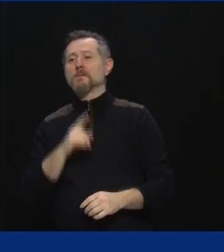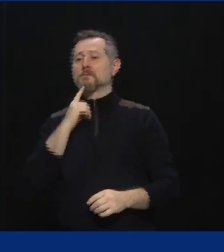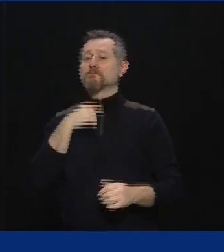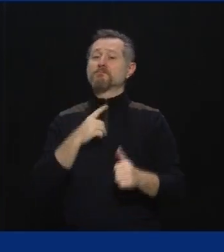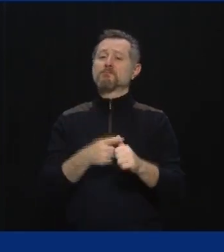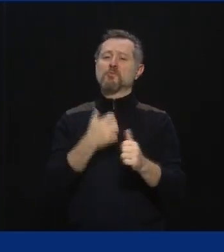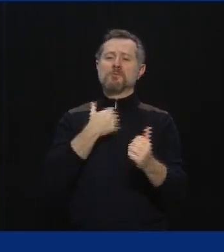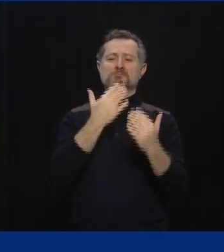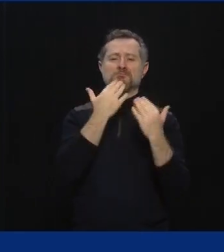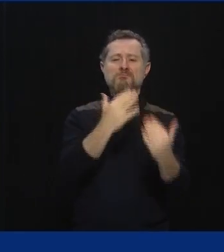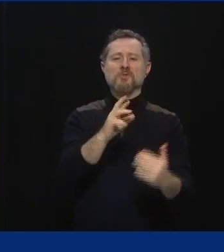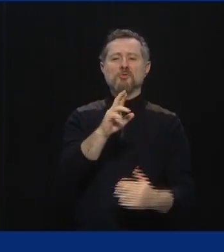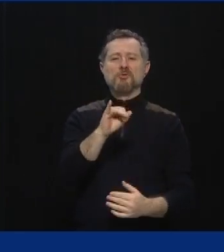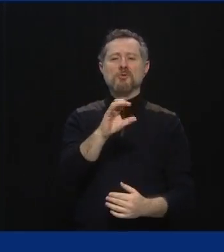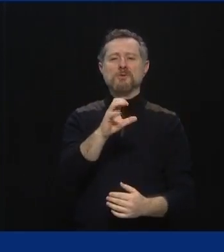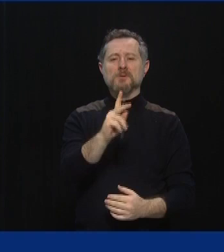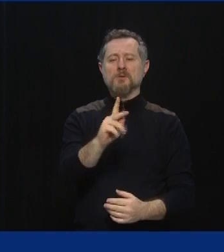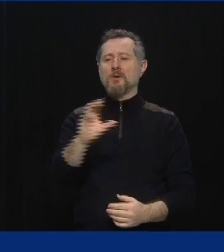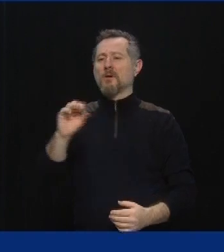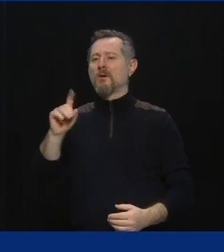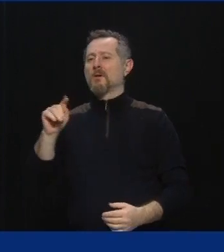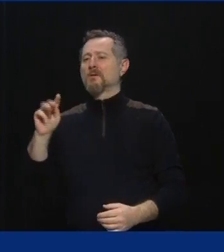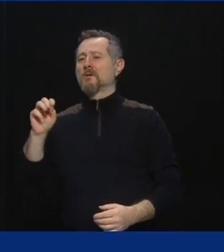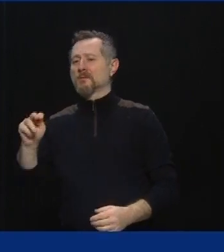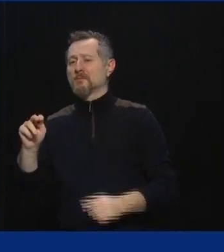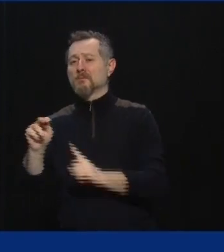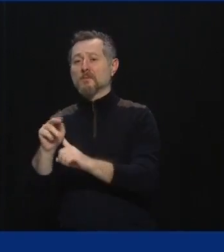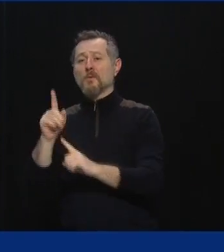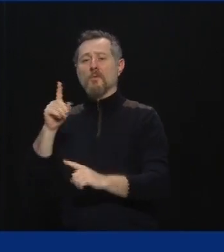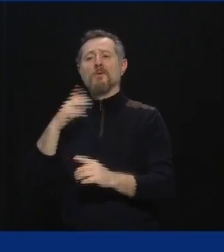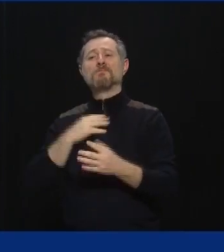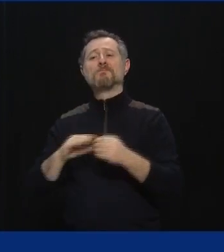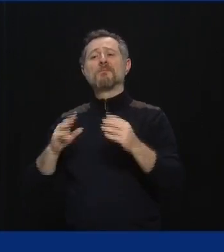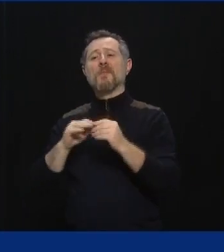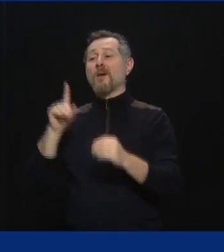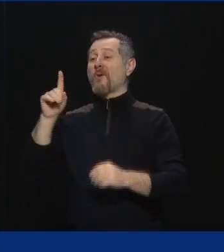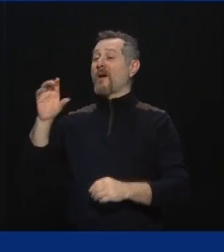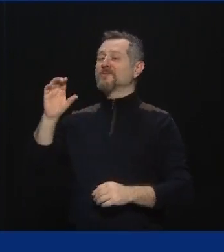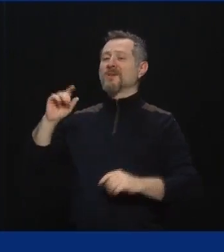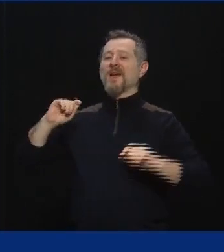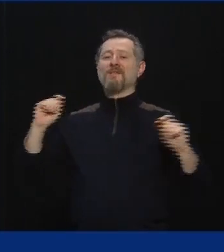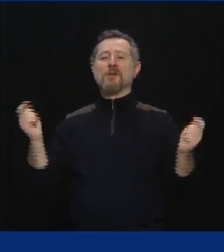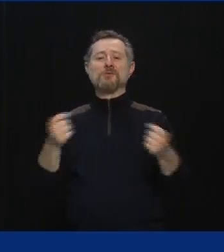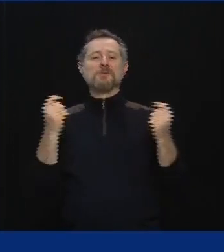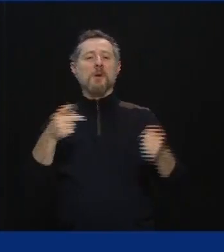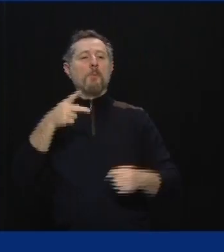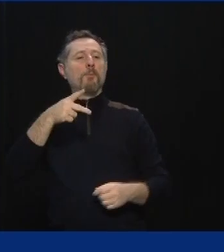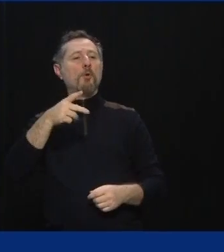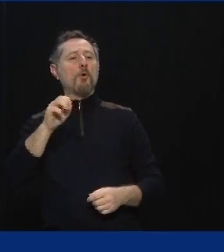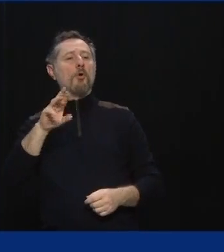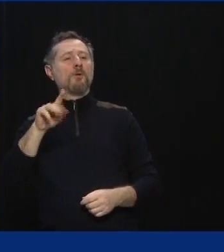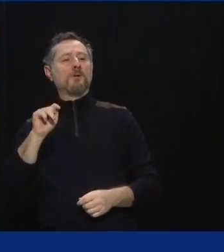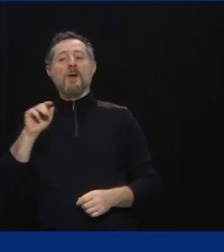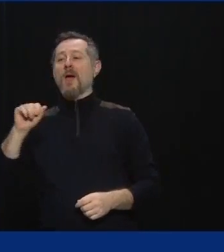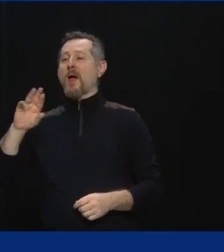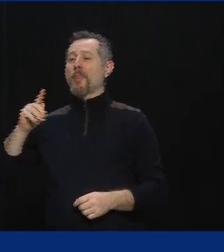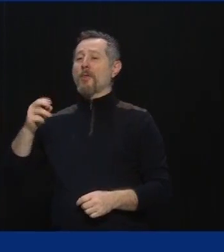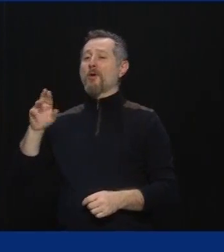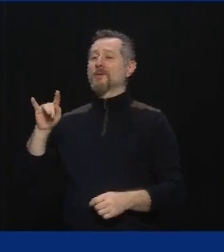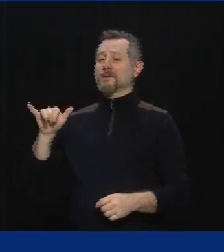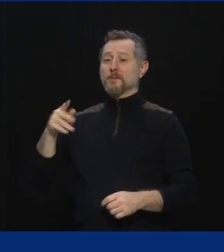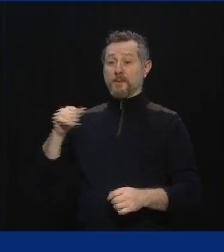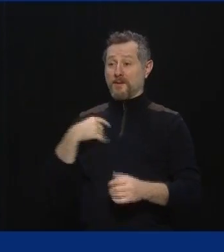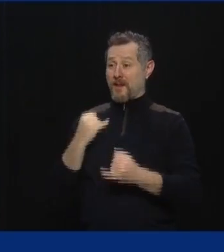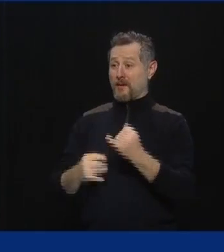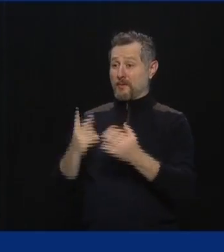to say some words about him at the 100th anniversary of the Port Authority. The 100th anniversary is coming down in the last 2 weeks here, so if you haven't